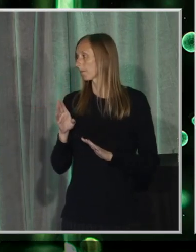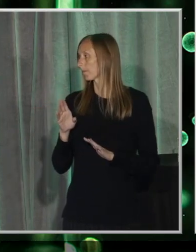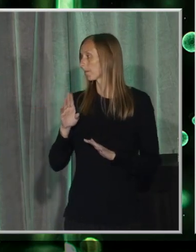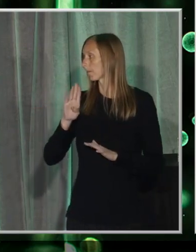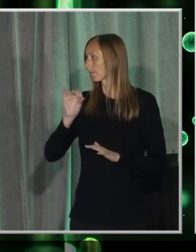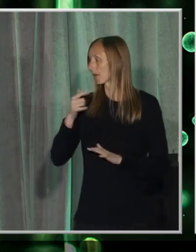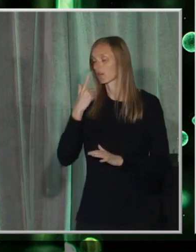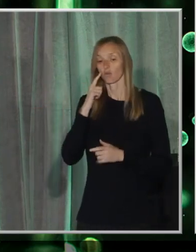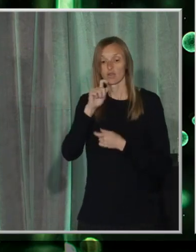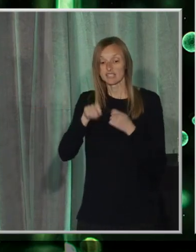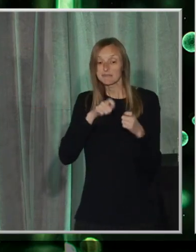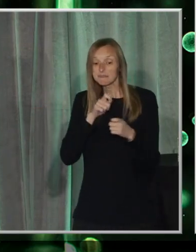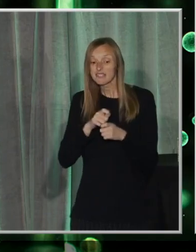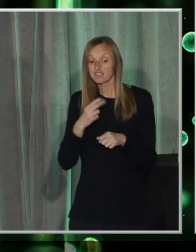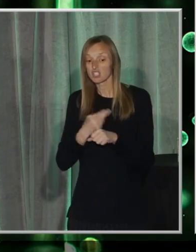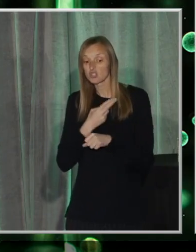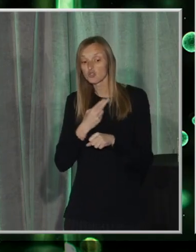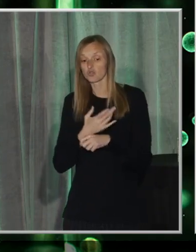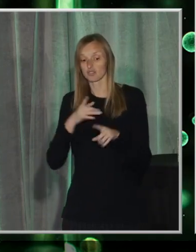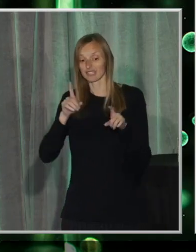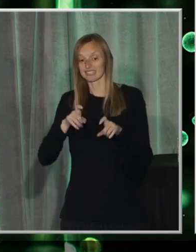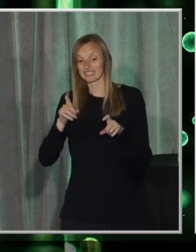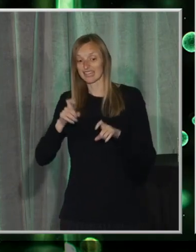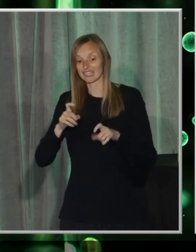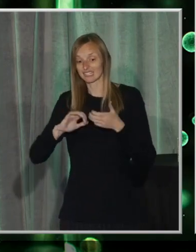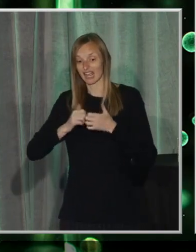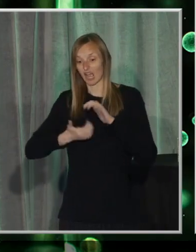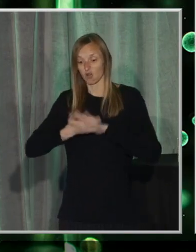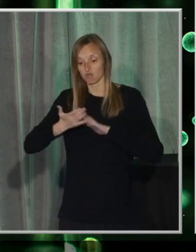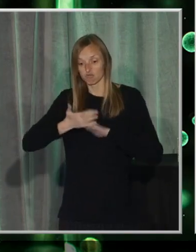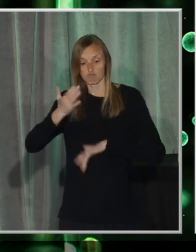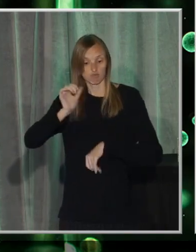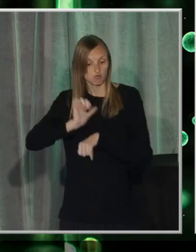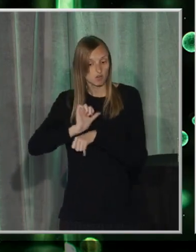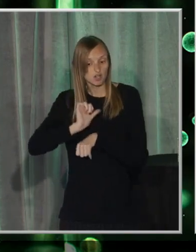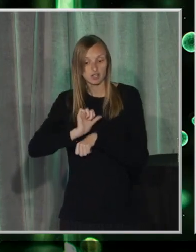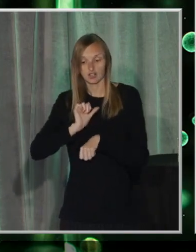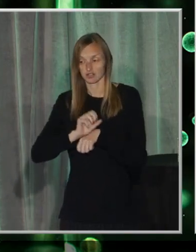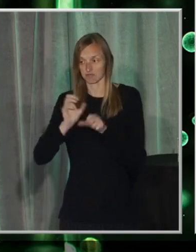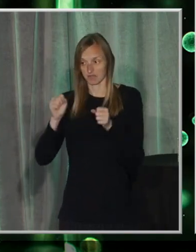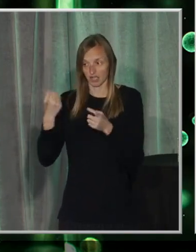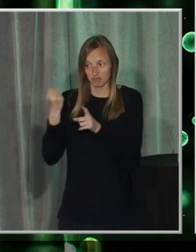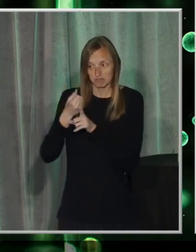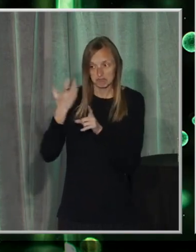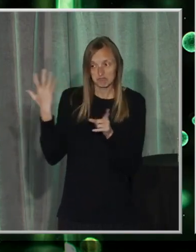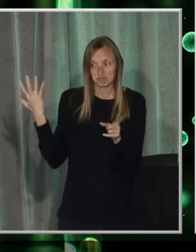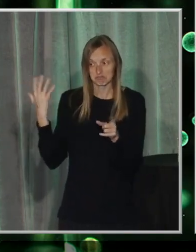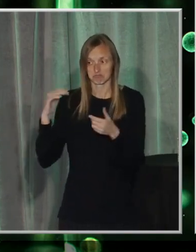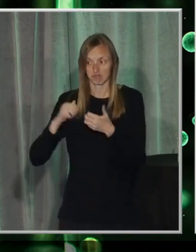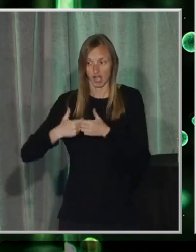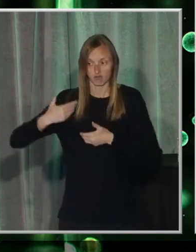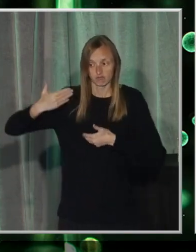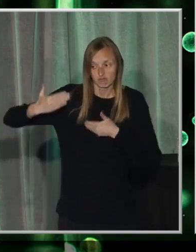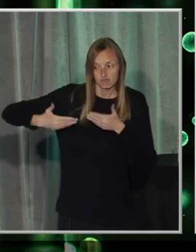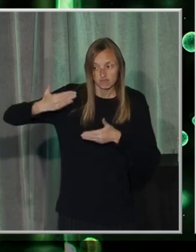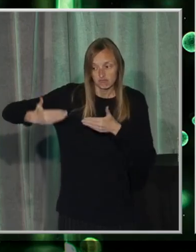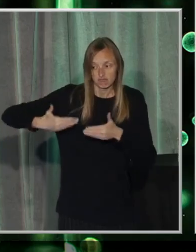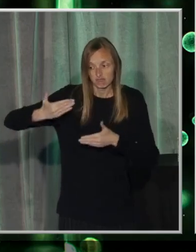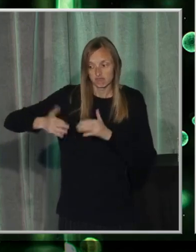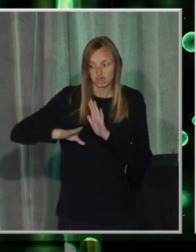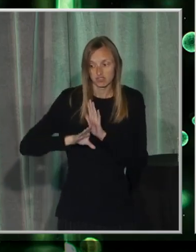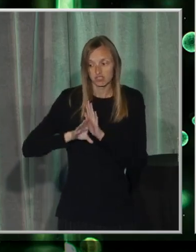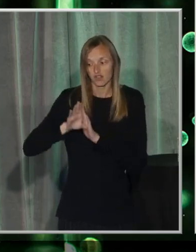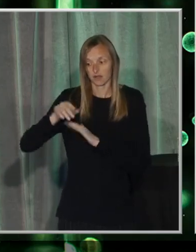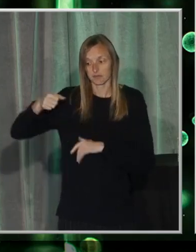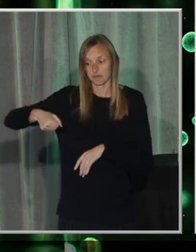bags for specific applications? Have you tested the performance of these bags? Can you discuss how far along you are in the development